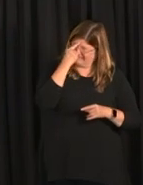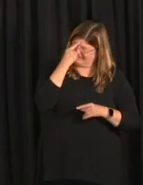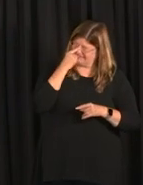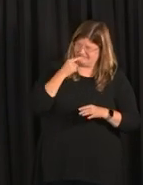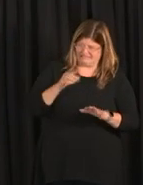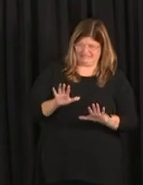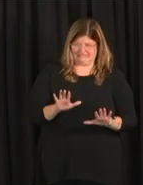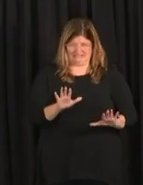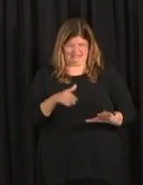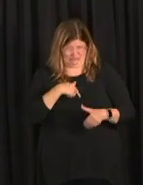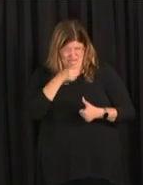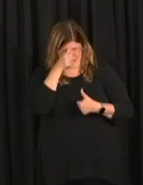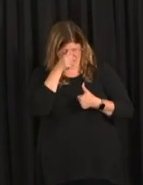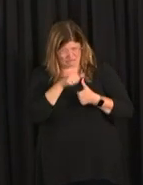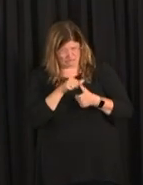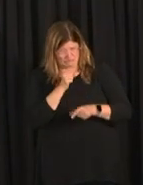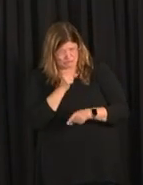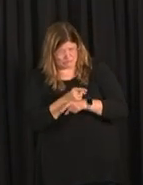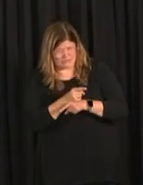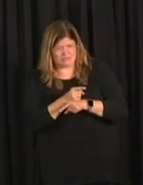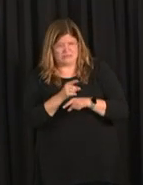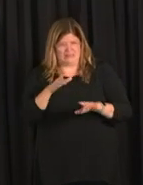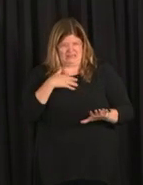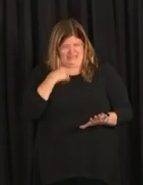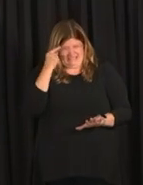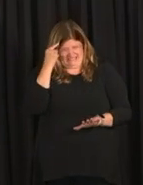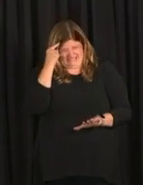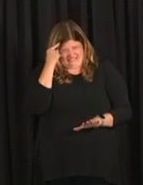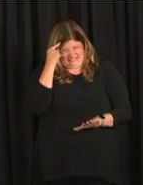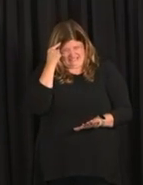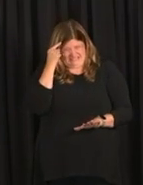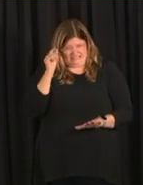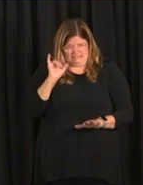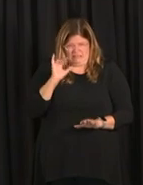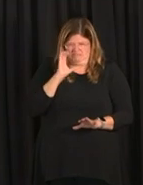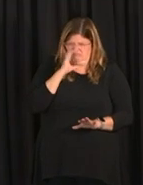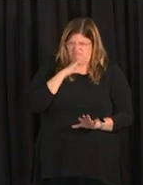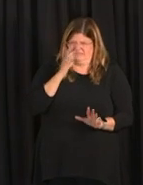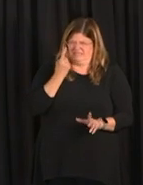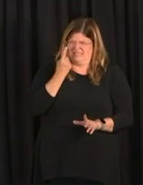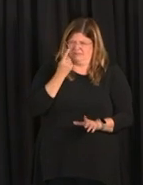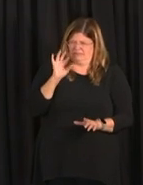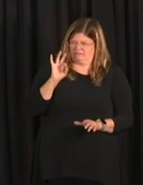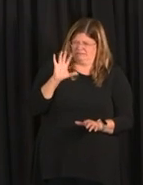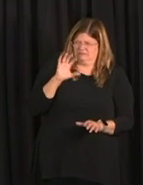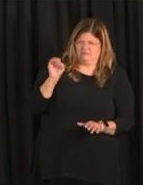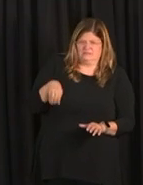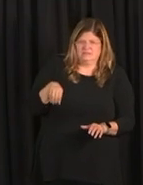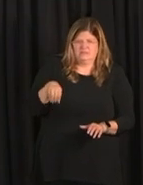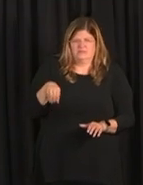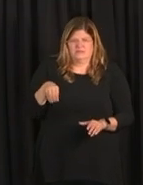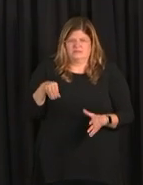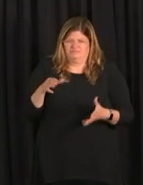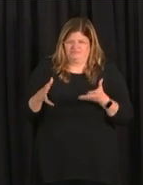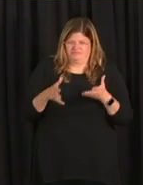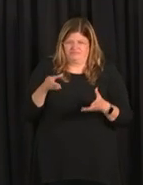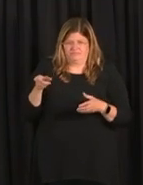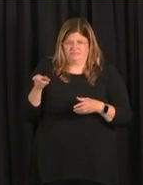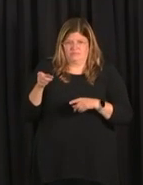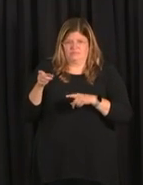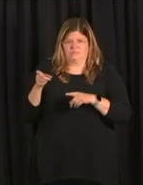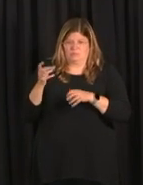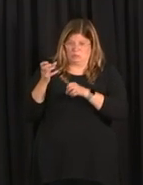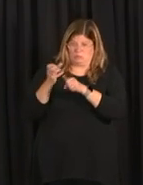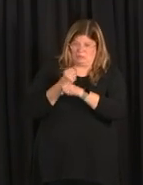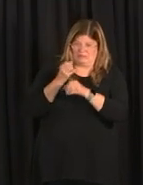correctly, there's, I think the odds are something like 95% winning. I hope